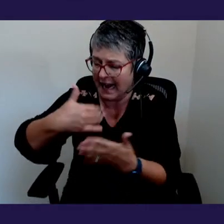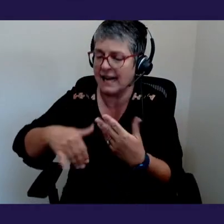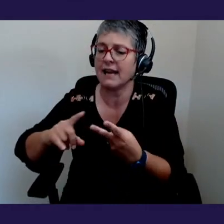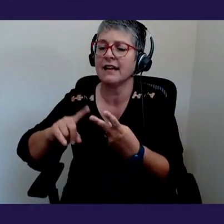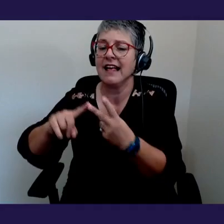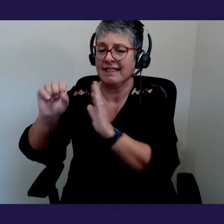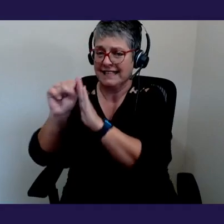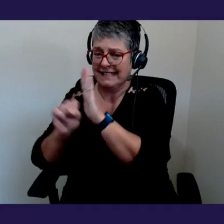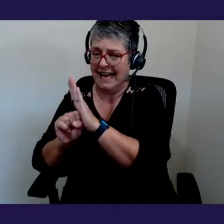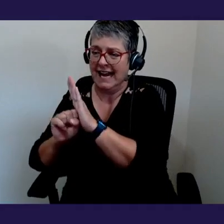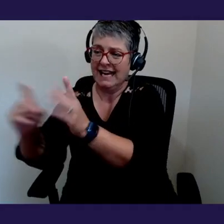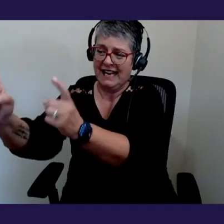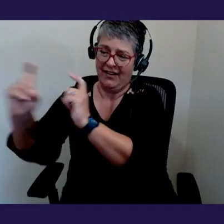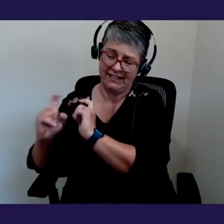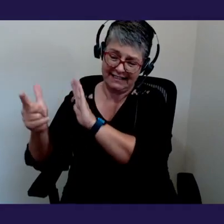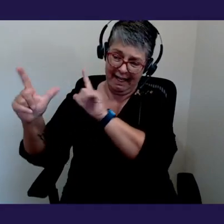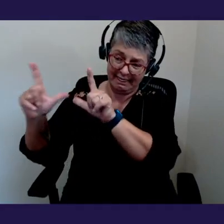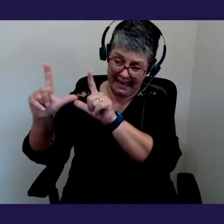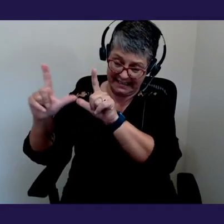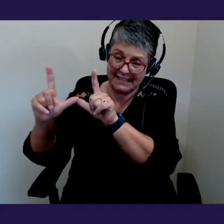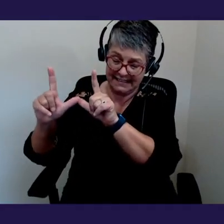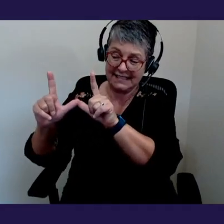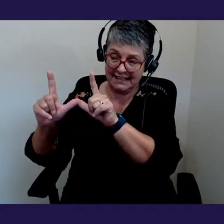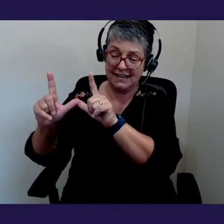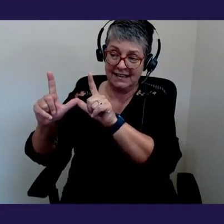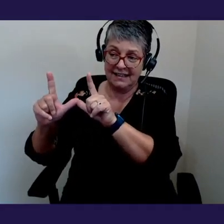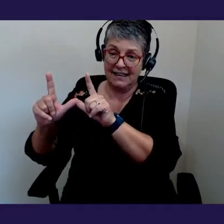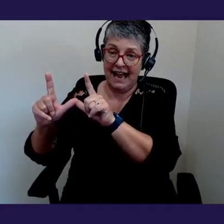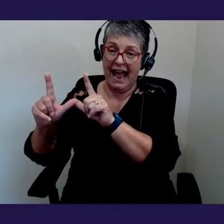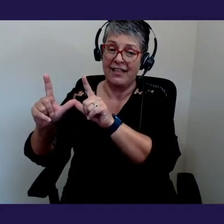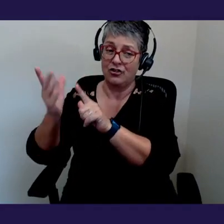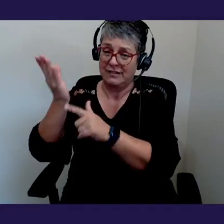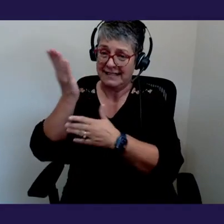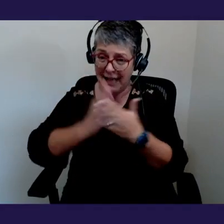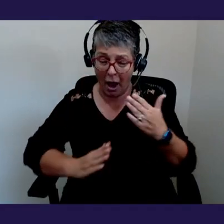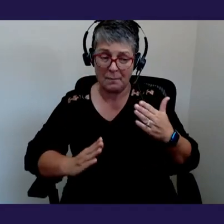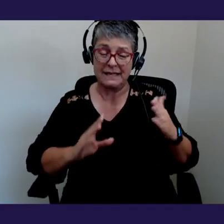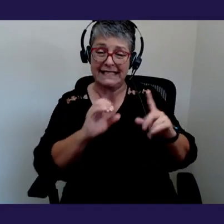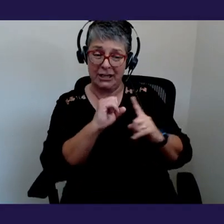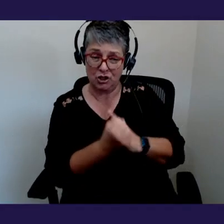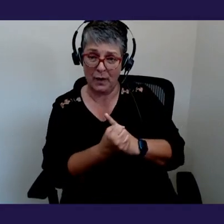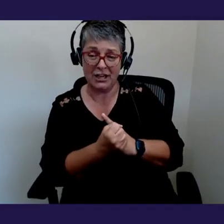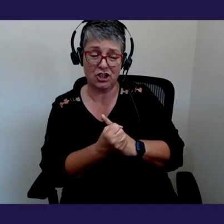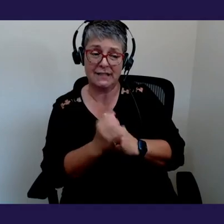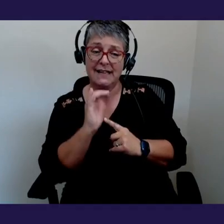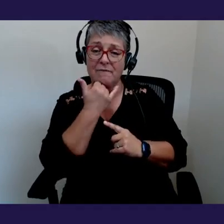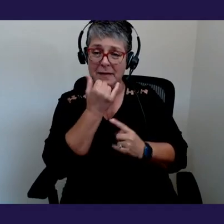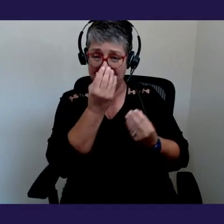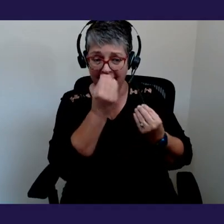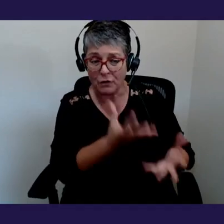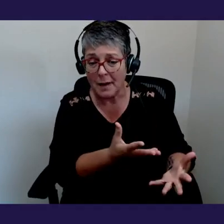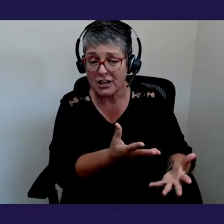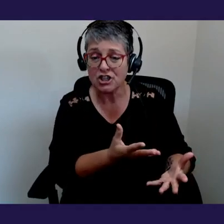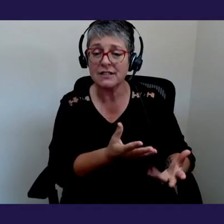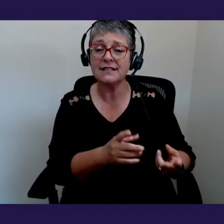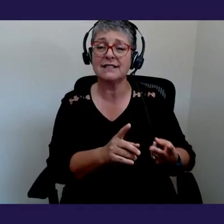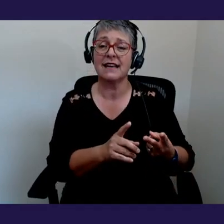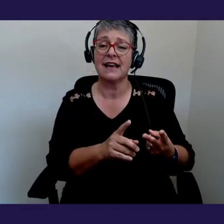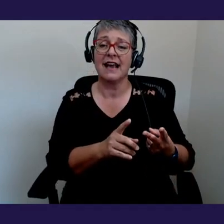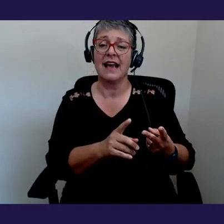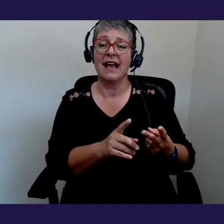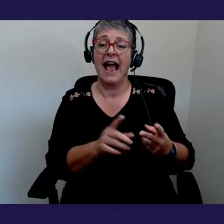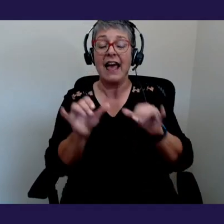that out. And so there are some pretty heinous instances of misinformation, and those systems of accountability